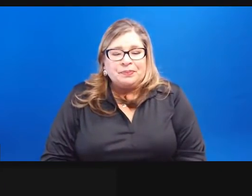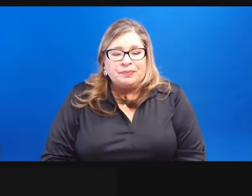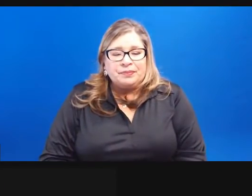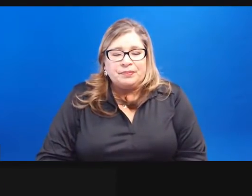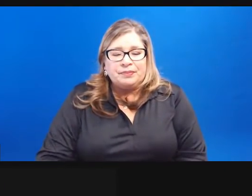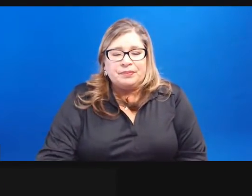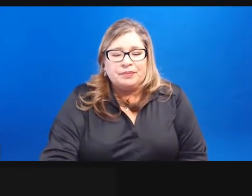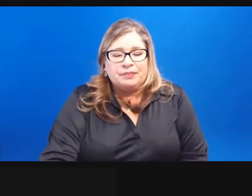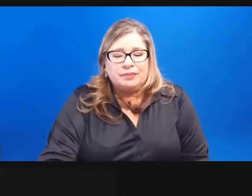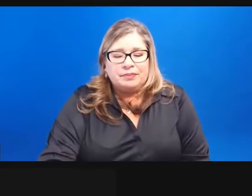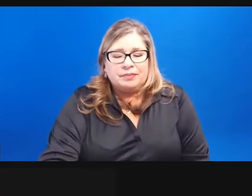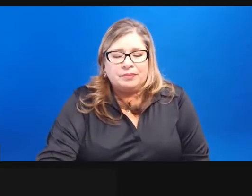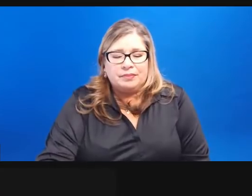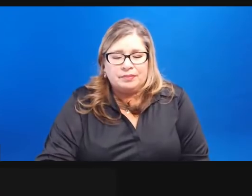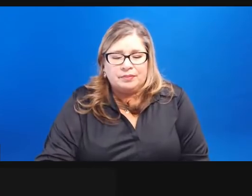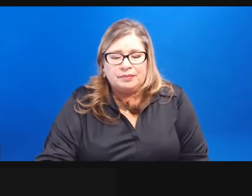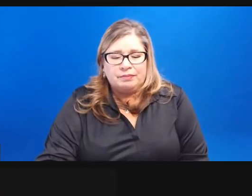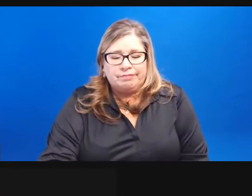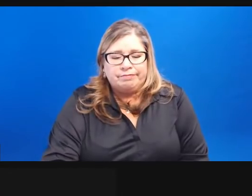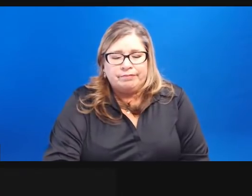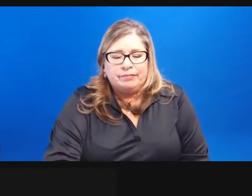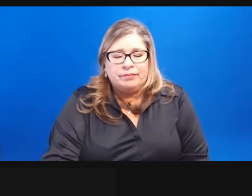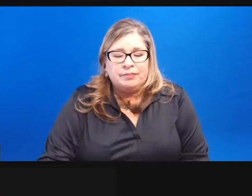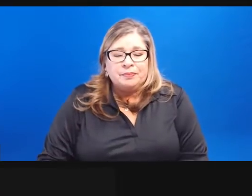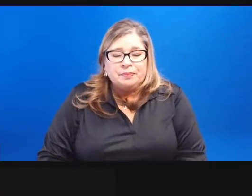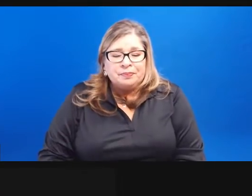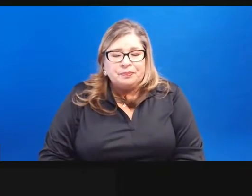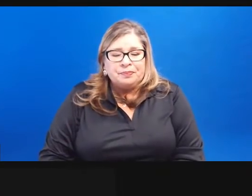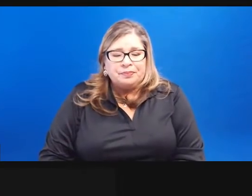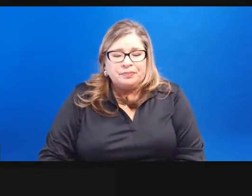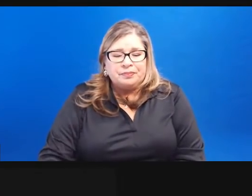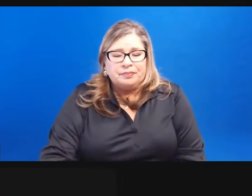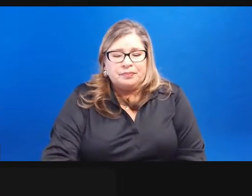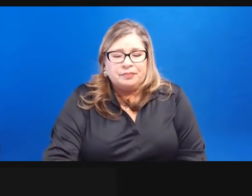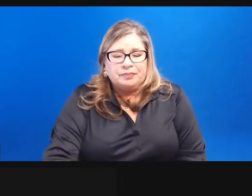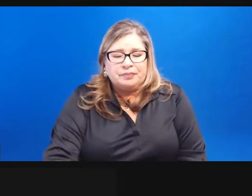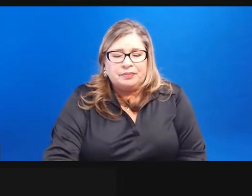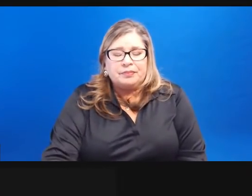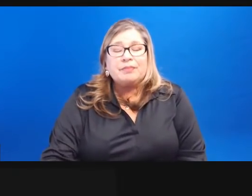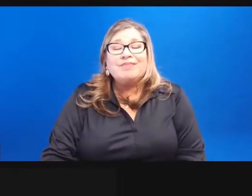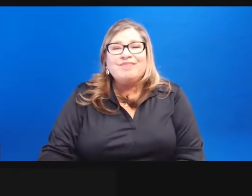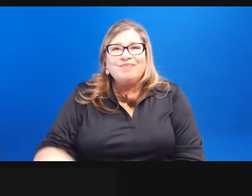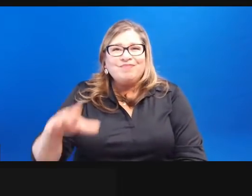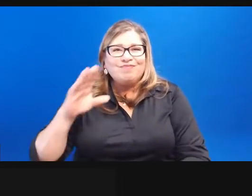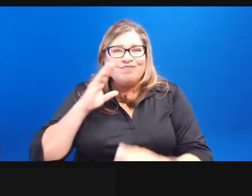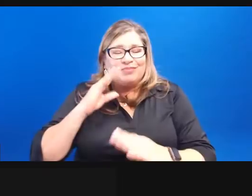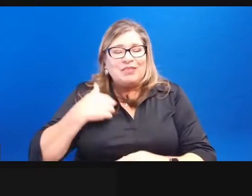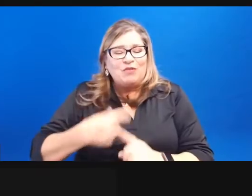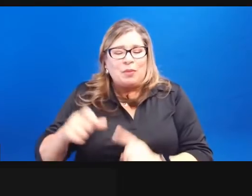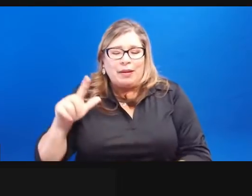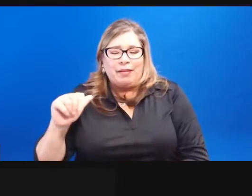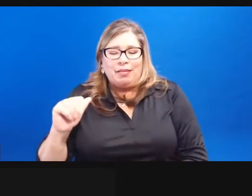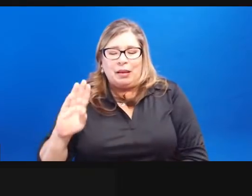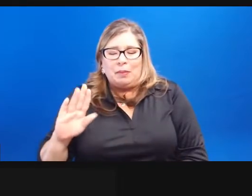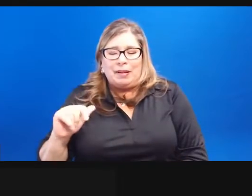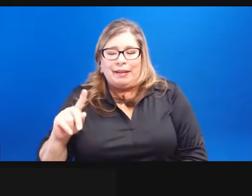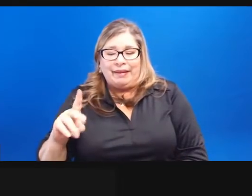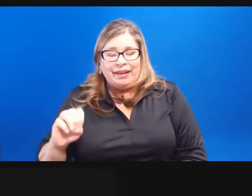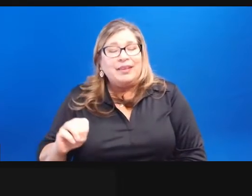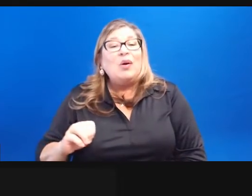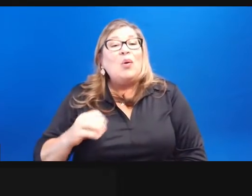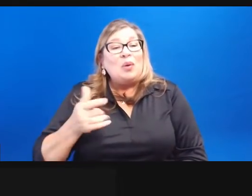brodie levesque l.a blade hey dr galley my colleagues answered all four of my